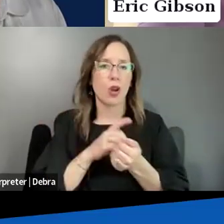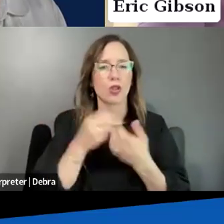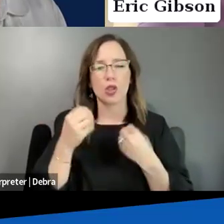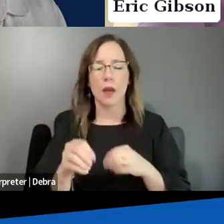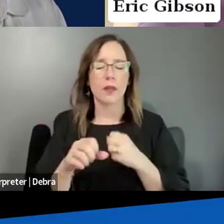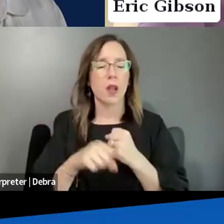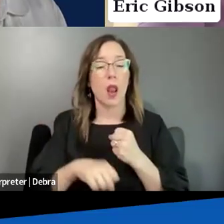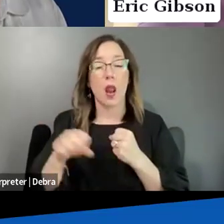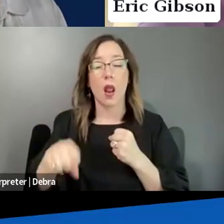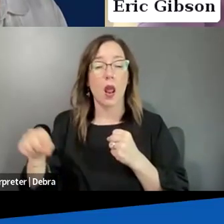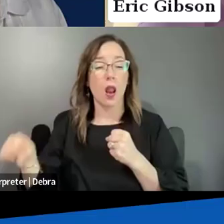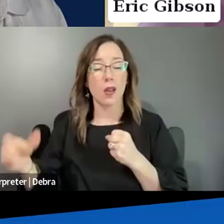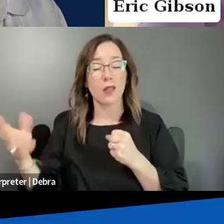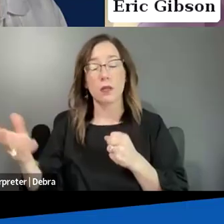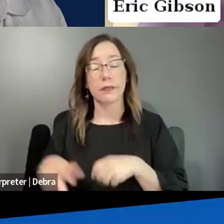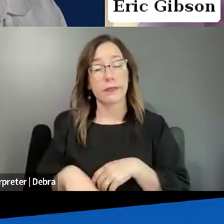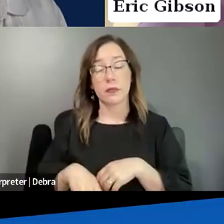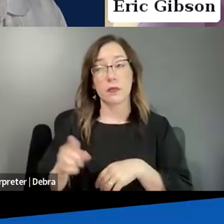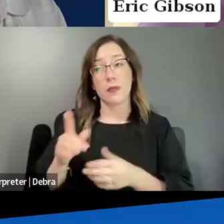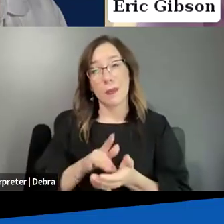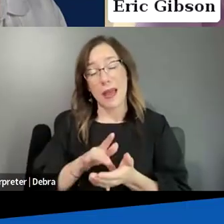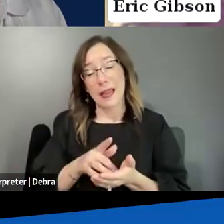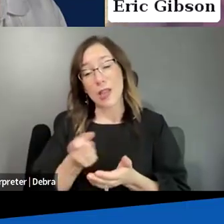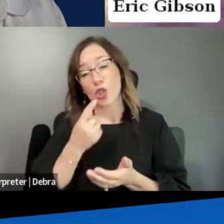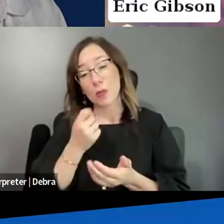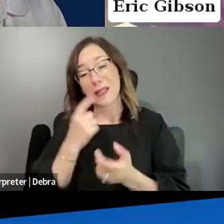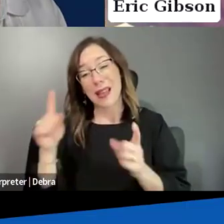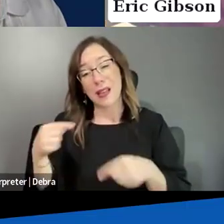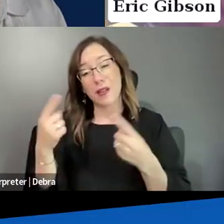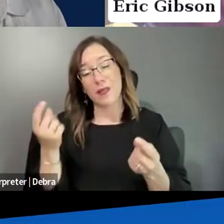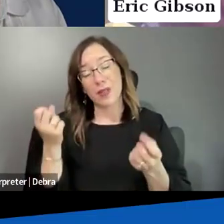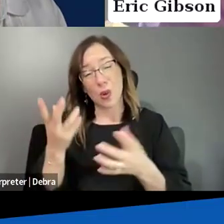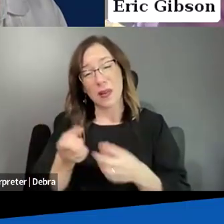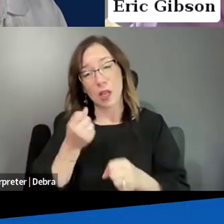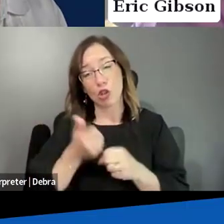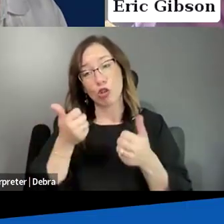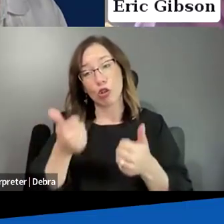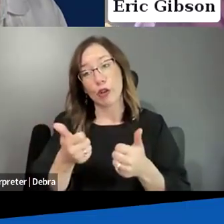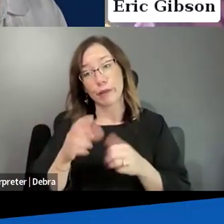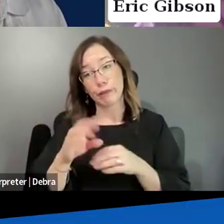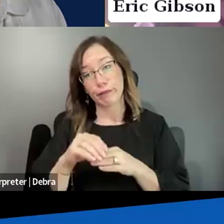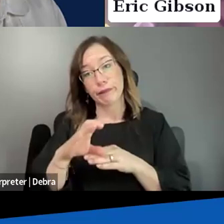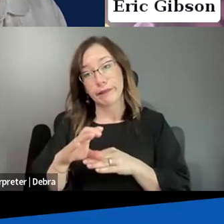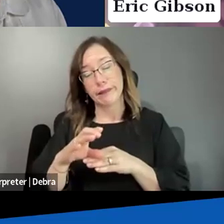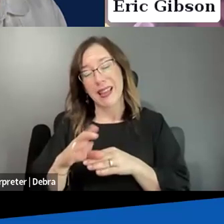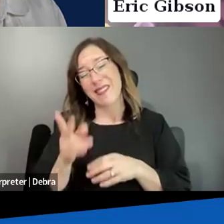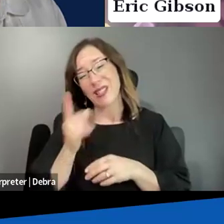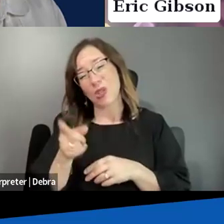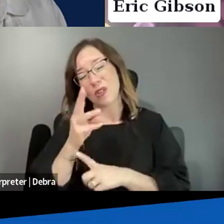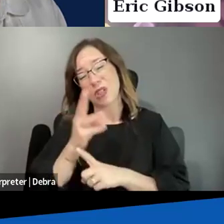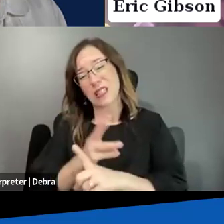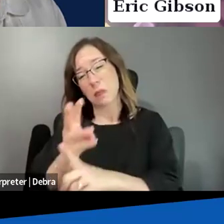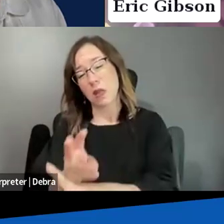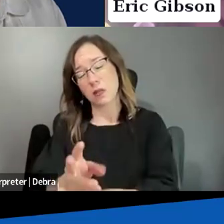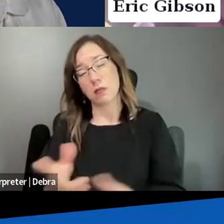to simply be like, okay, this medication that you've been taking for many years, I just have to see you every 6 months,